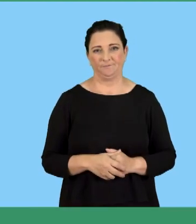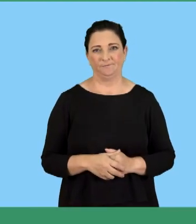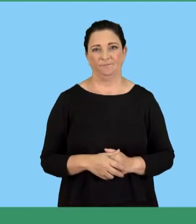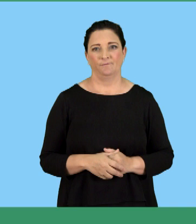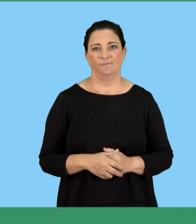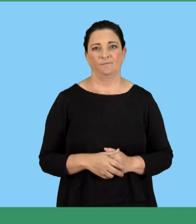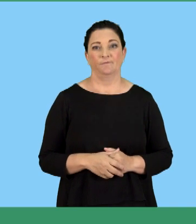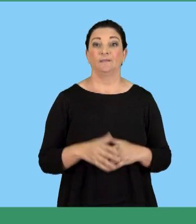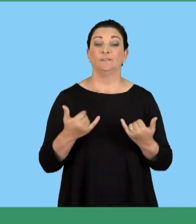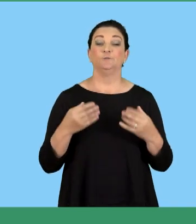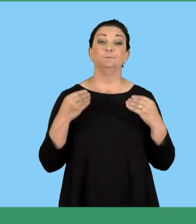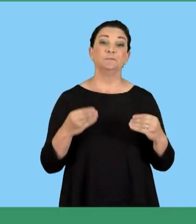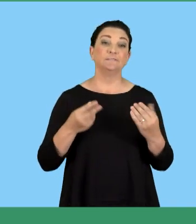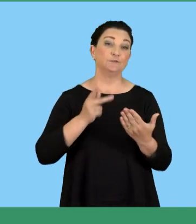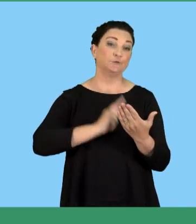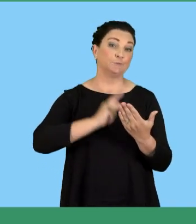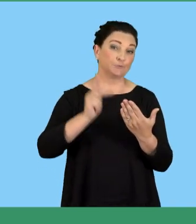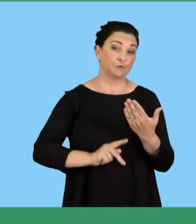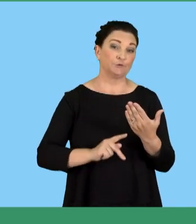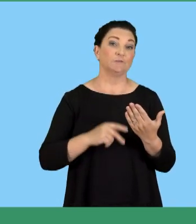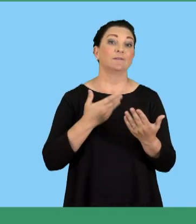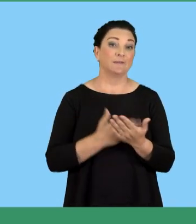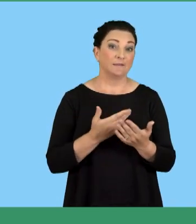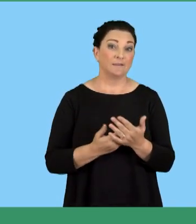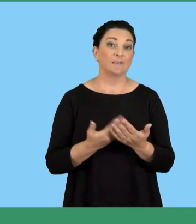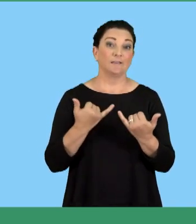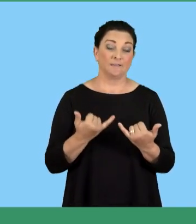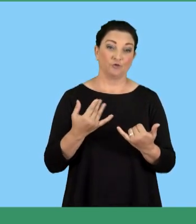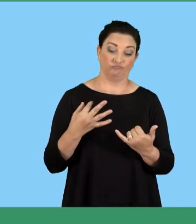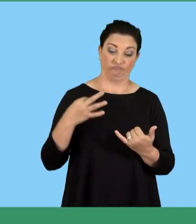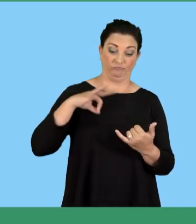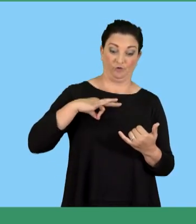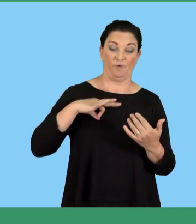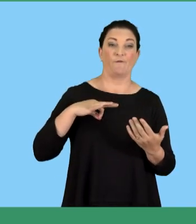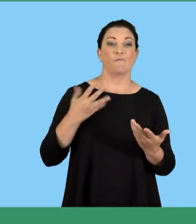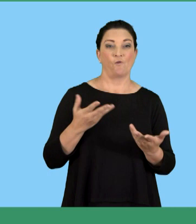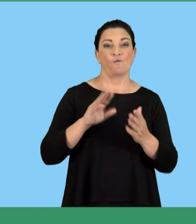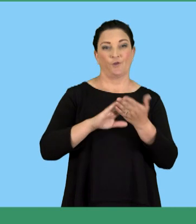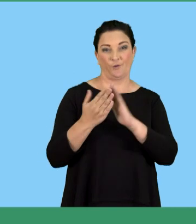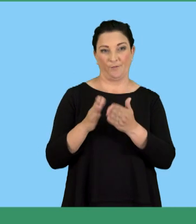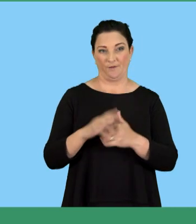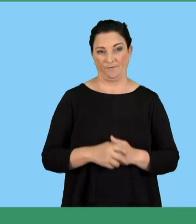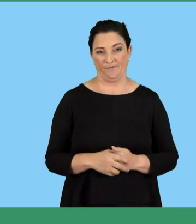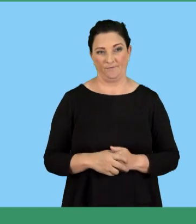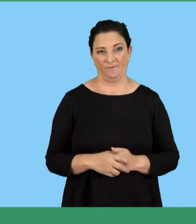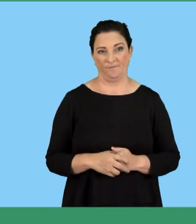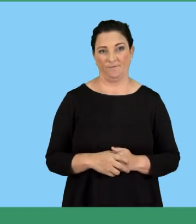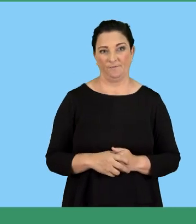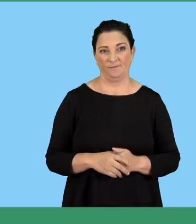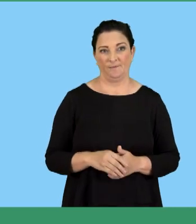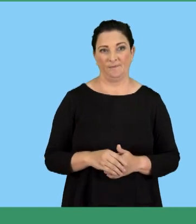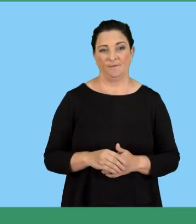these are the business projects that can contribute towards the community. Firstly, the business can